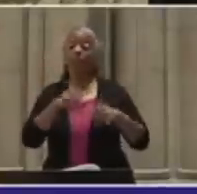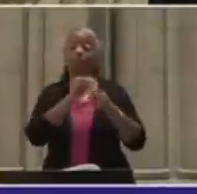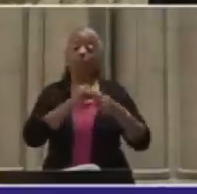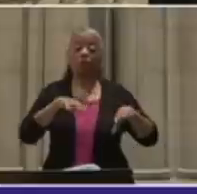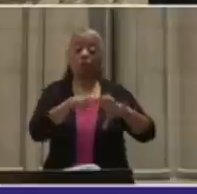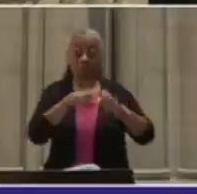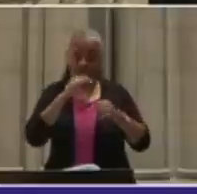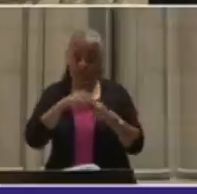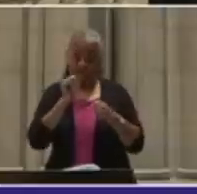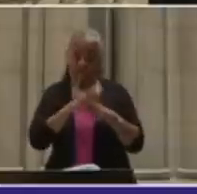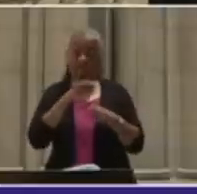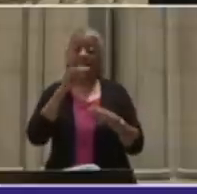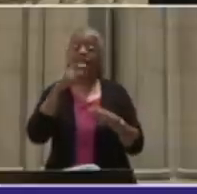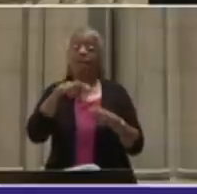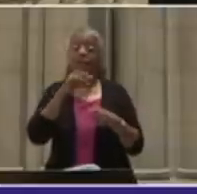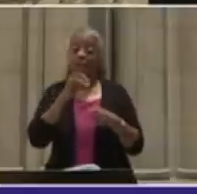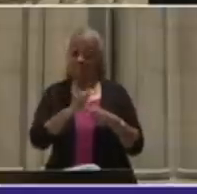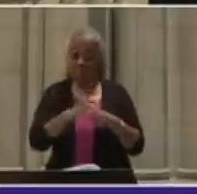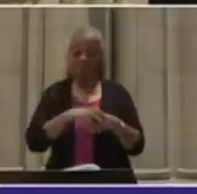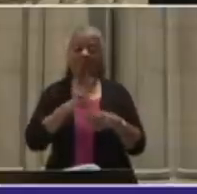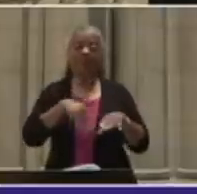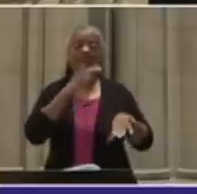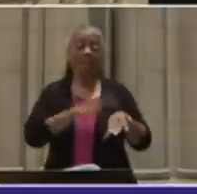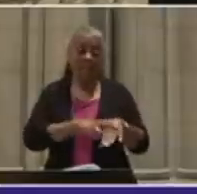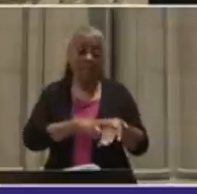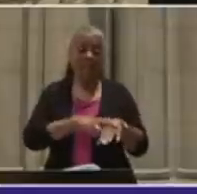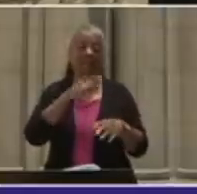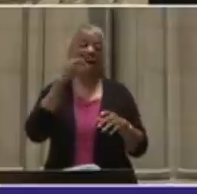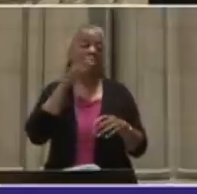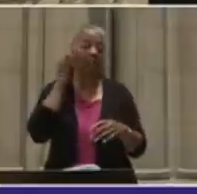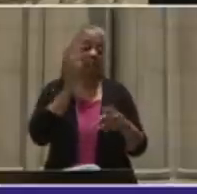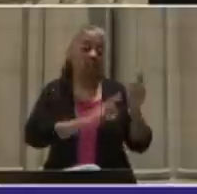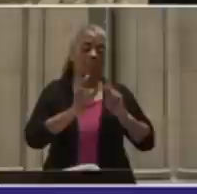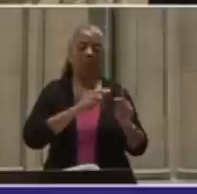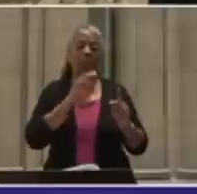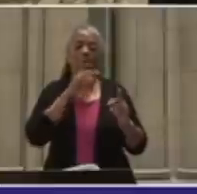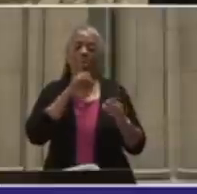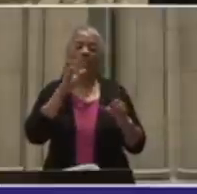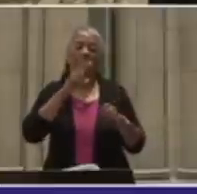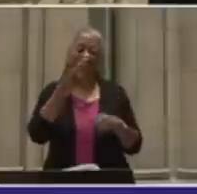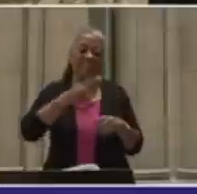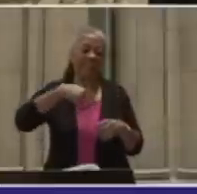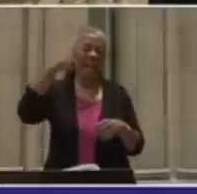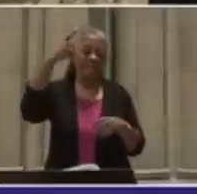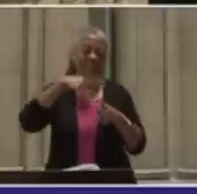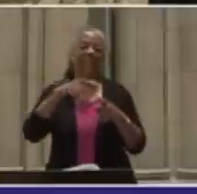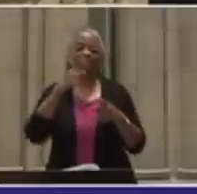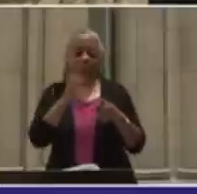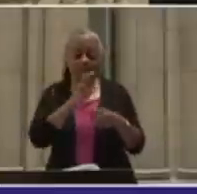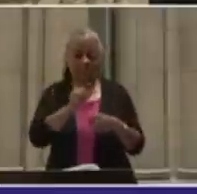this COVID-19 pandemic, Native and Indigenous deaths account for the 2nd highest death rate in the